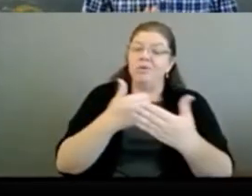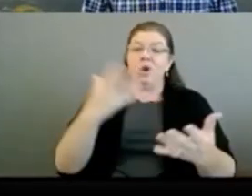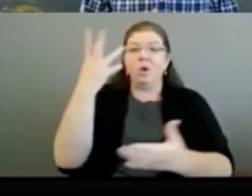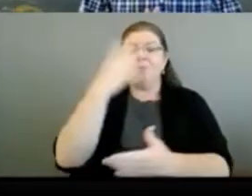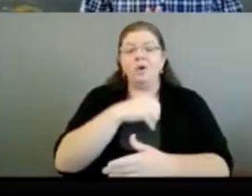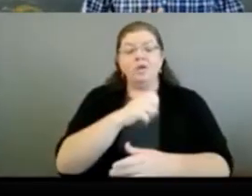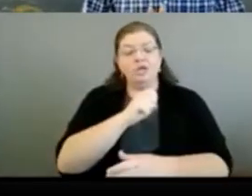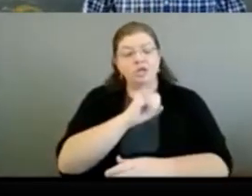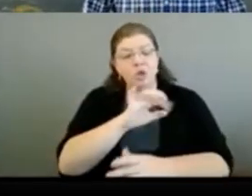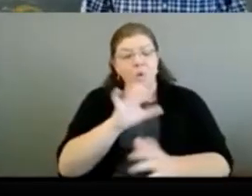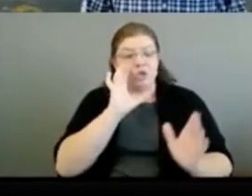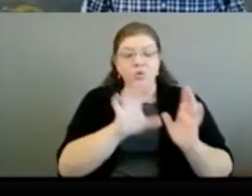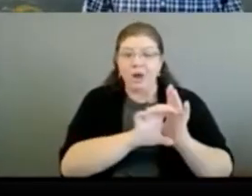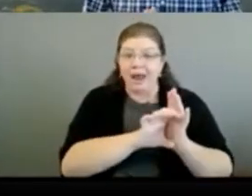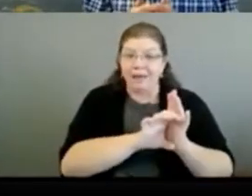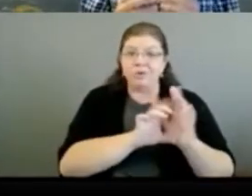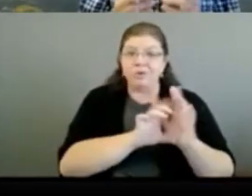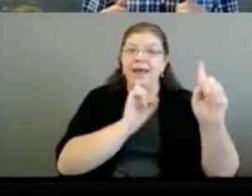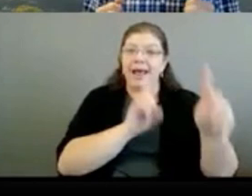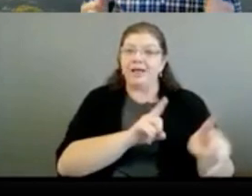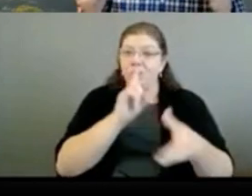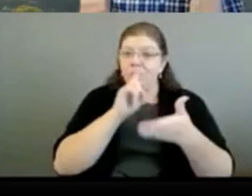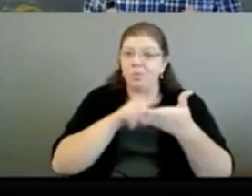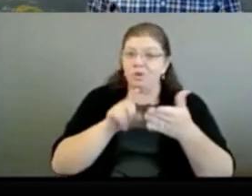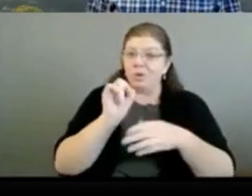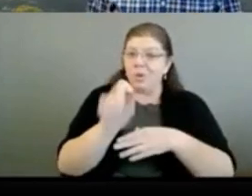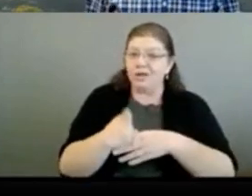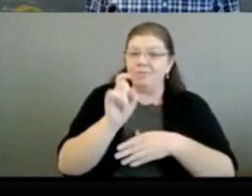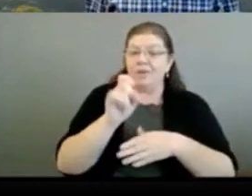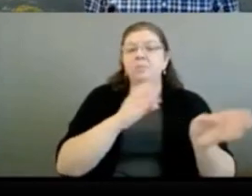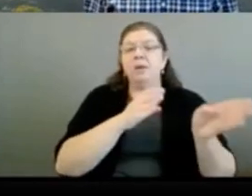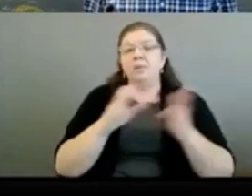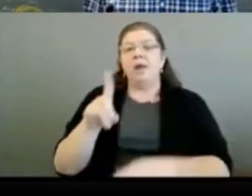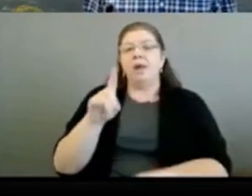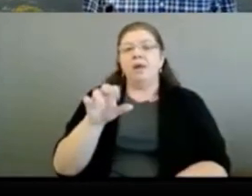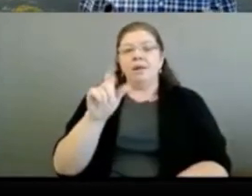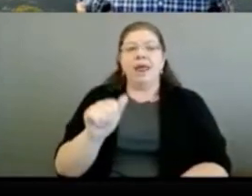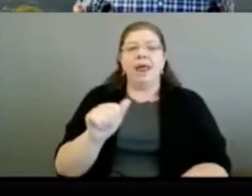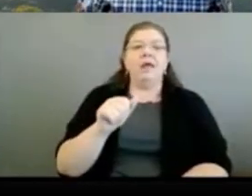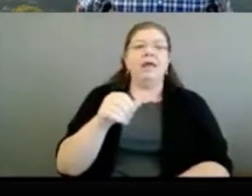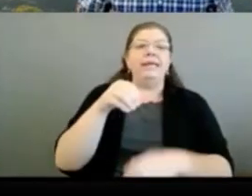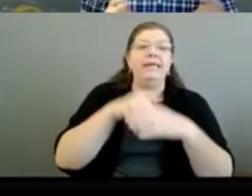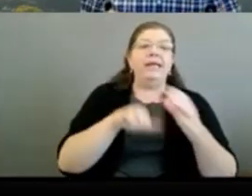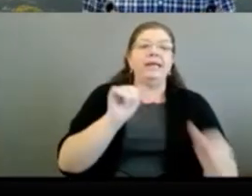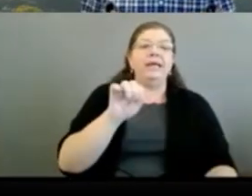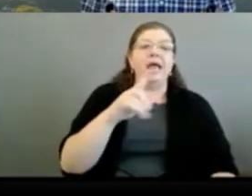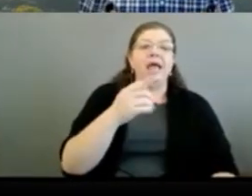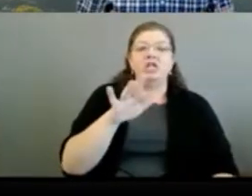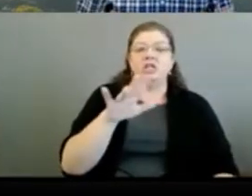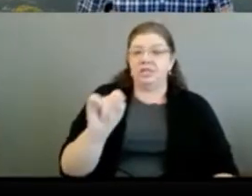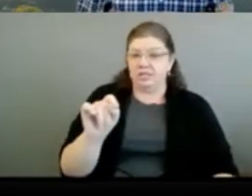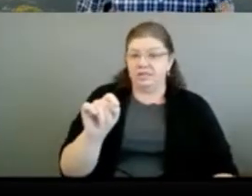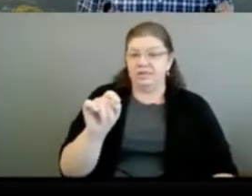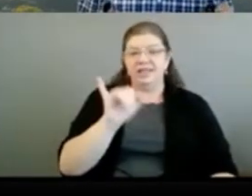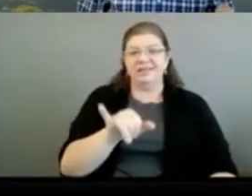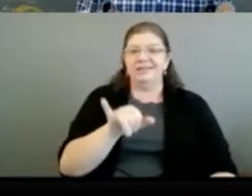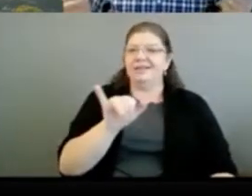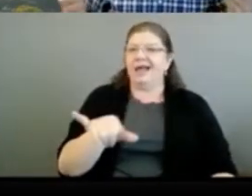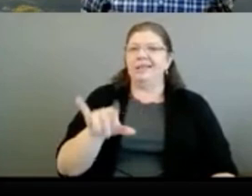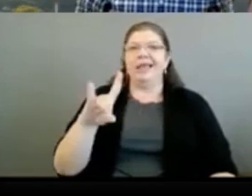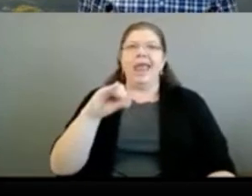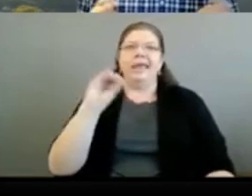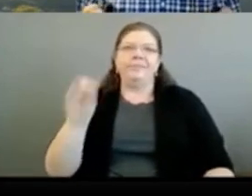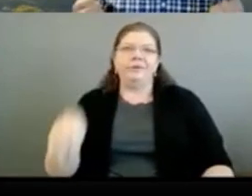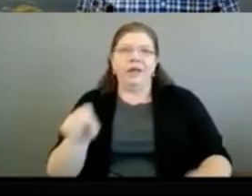your output that you need to answer your research question, you often need to prepare your data in an edge list. This is kind of the 80% of the work